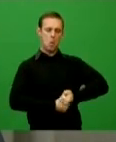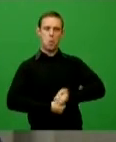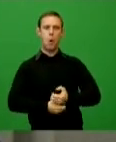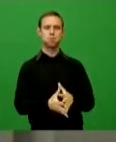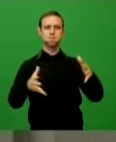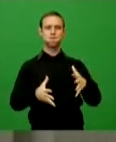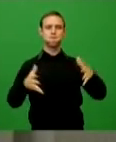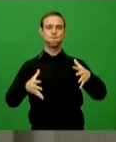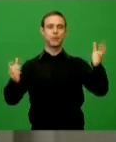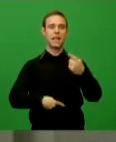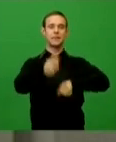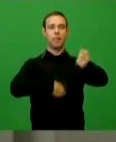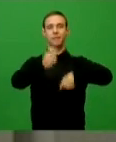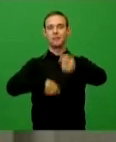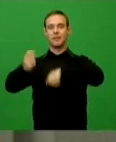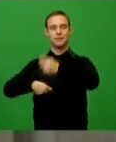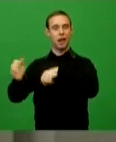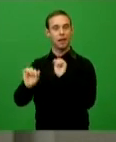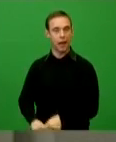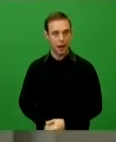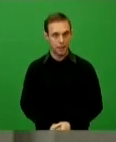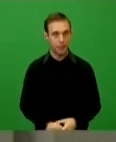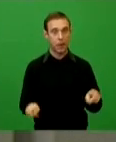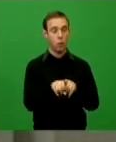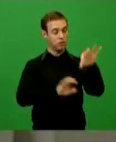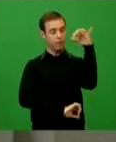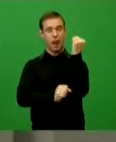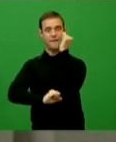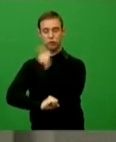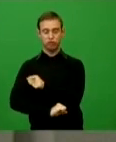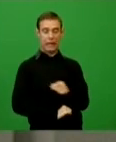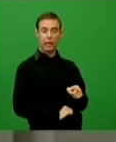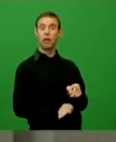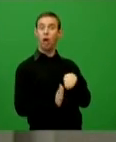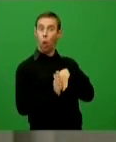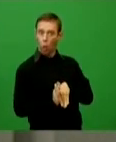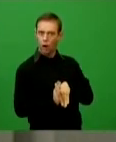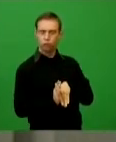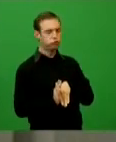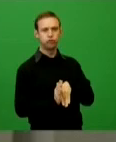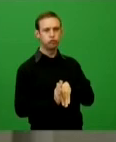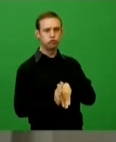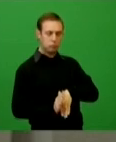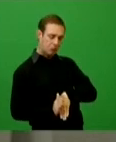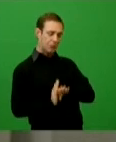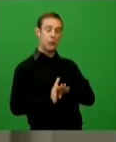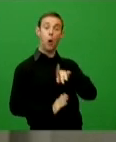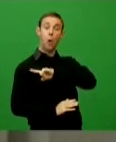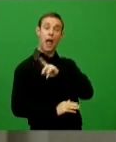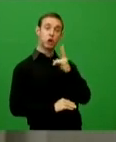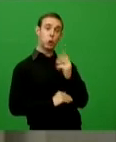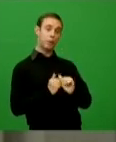A modest recovery in the manufacturing sector is expected following 2 consecutive months of the